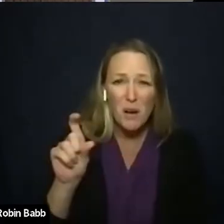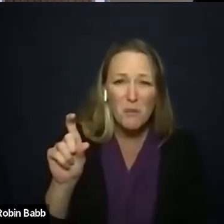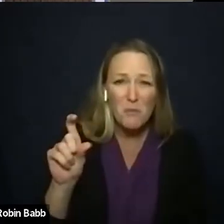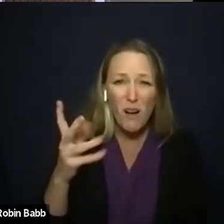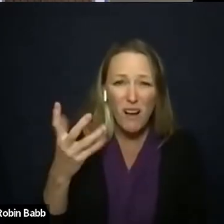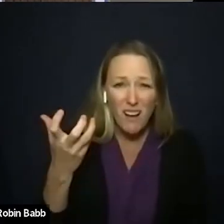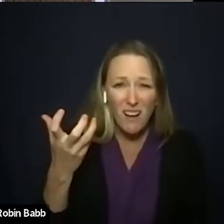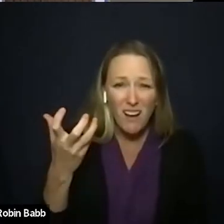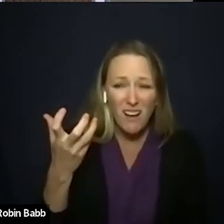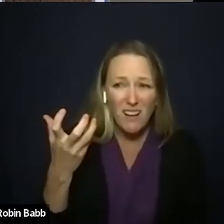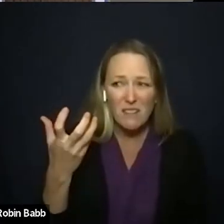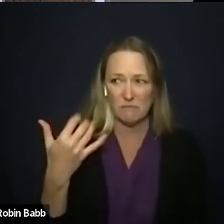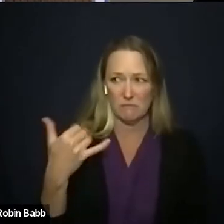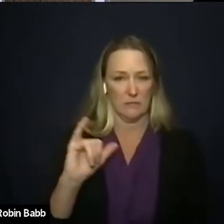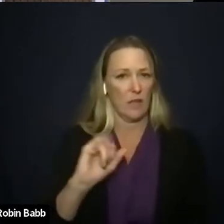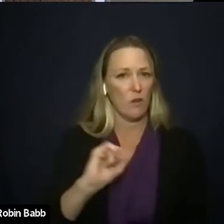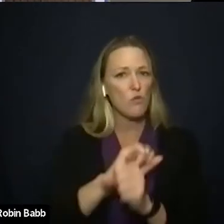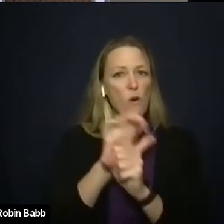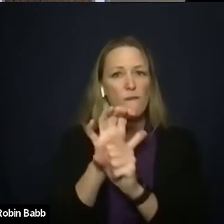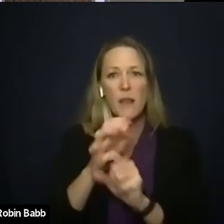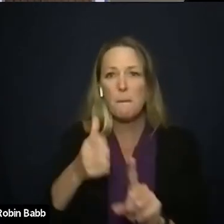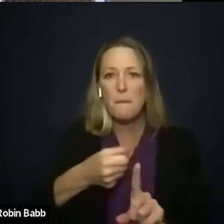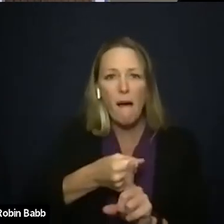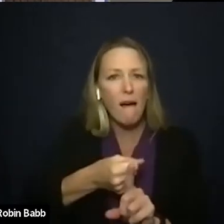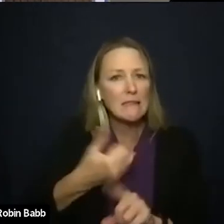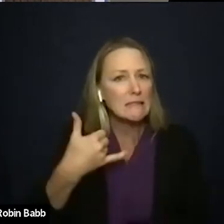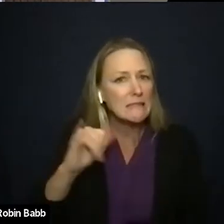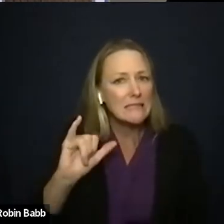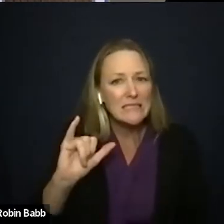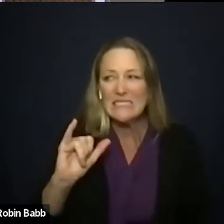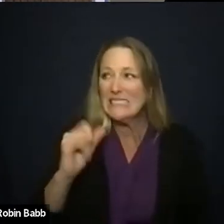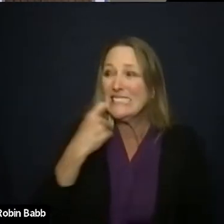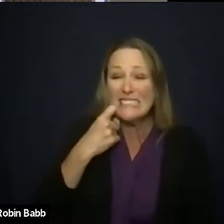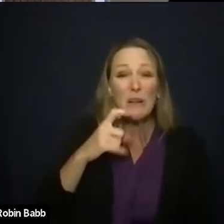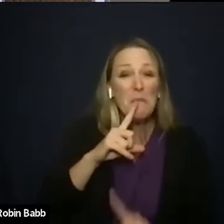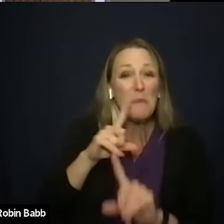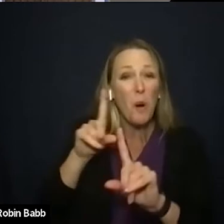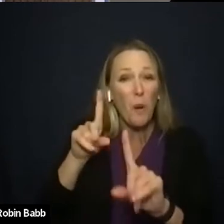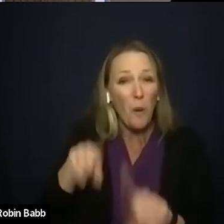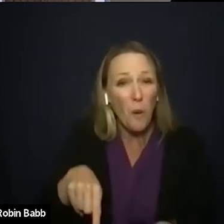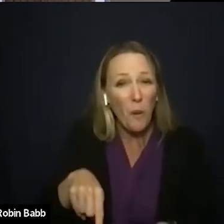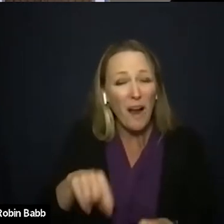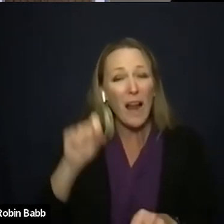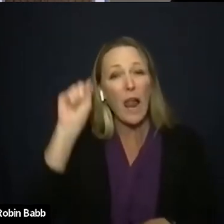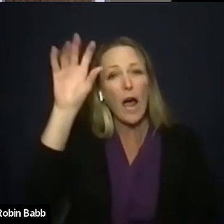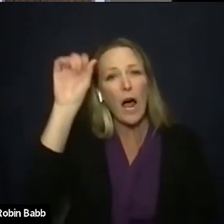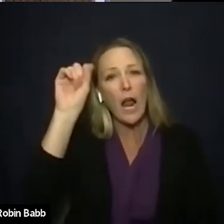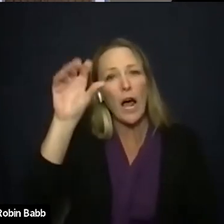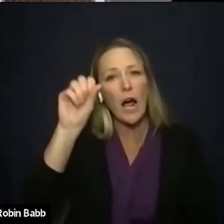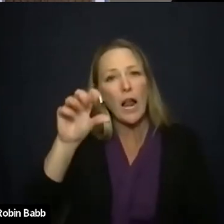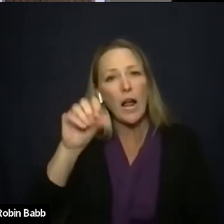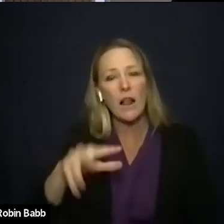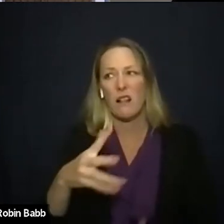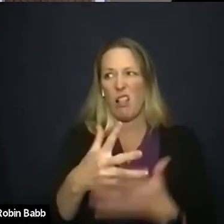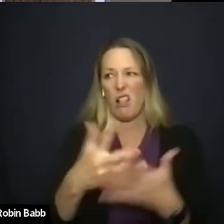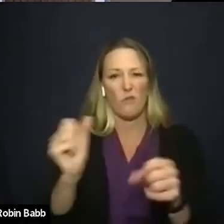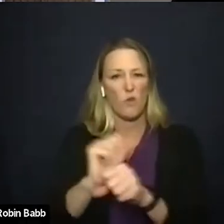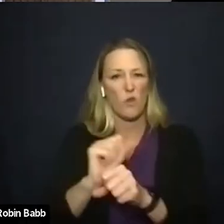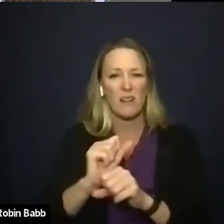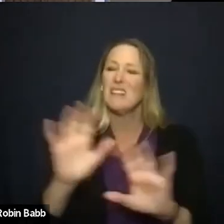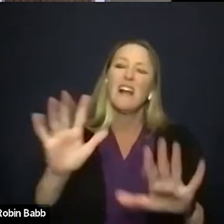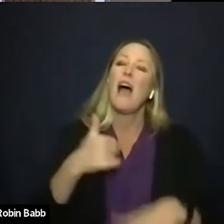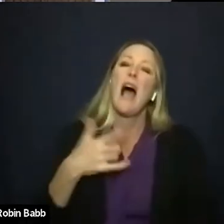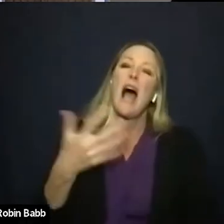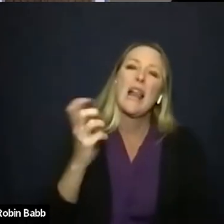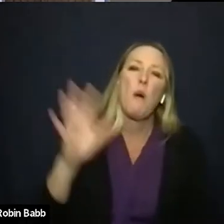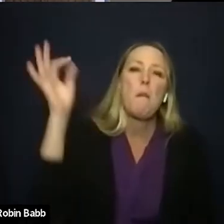of covet of how do we do it we were just talking about the report today the amount of work it's going to take so i don't want to sound preachy but i just